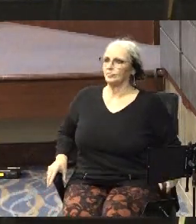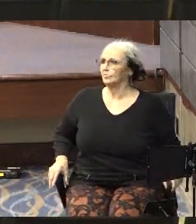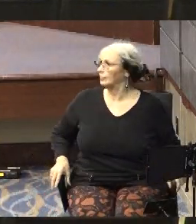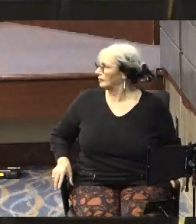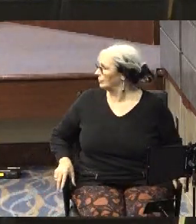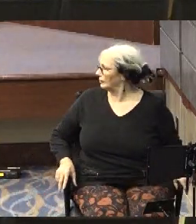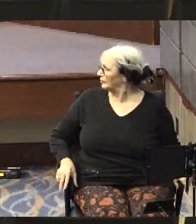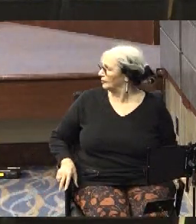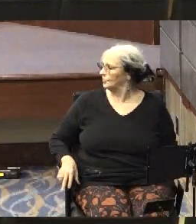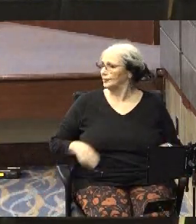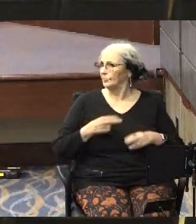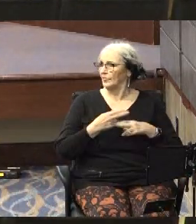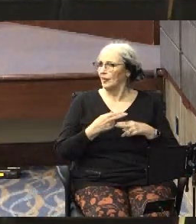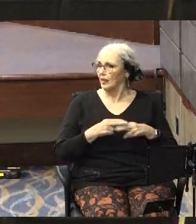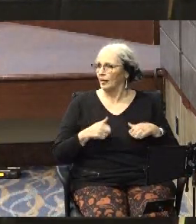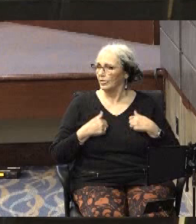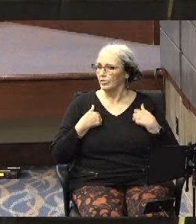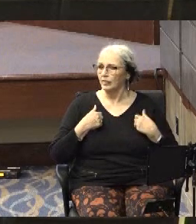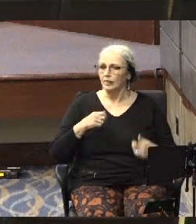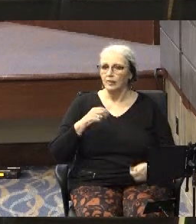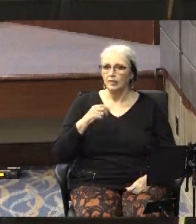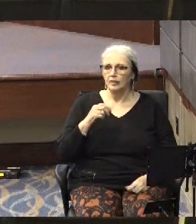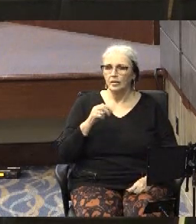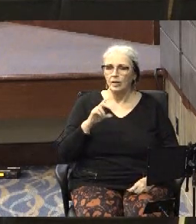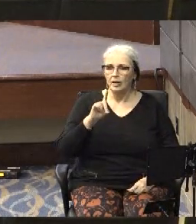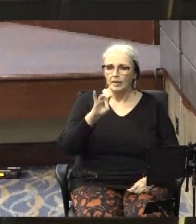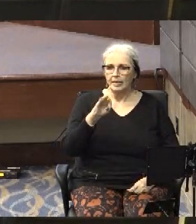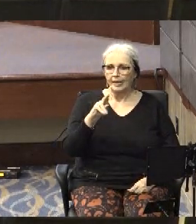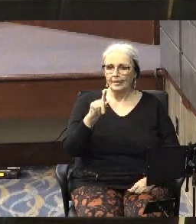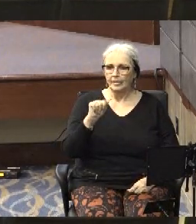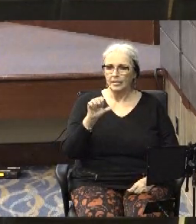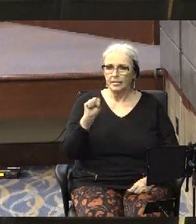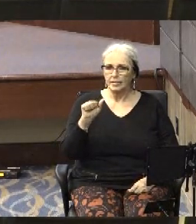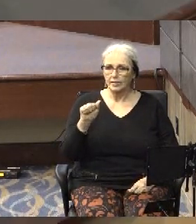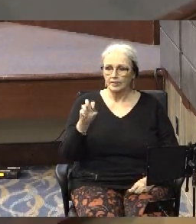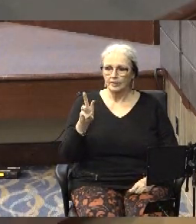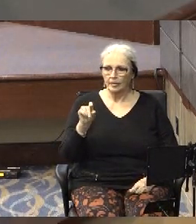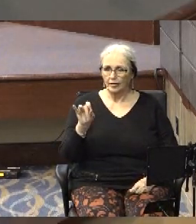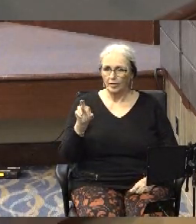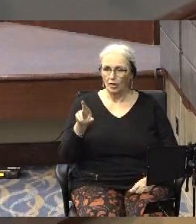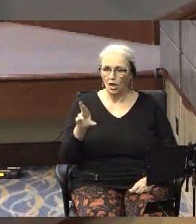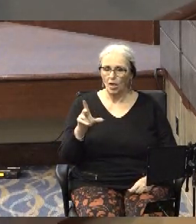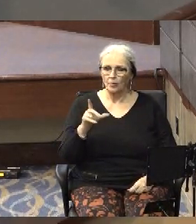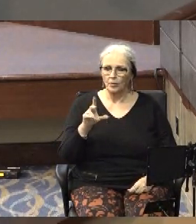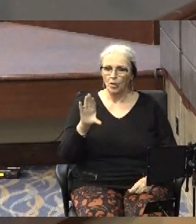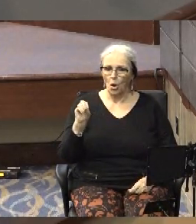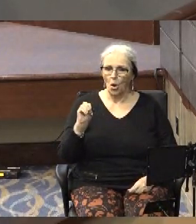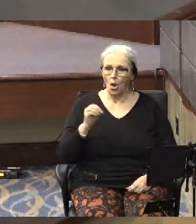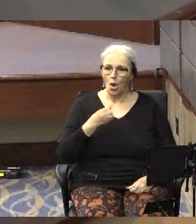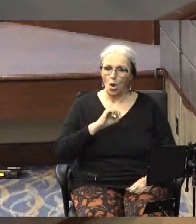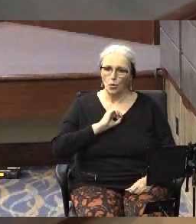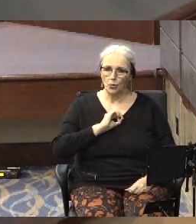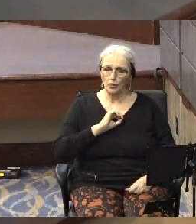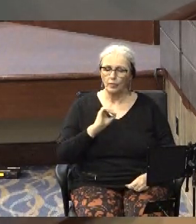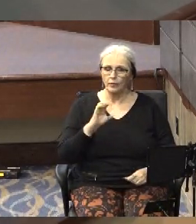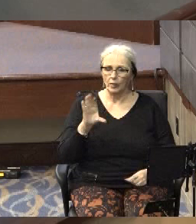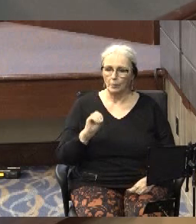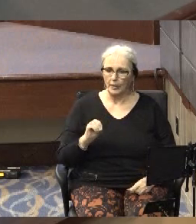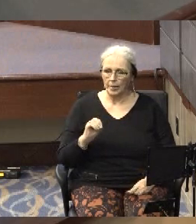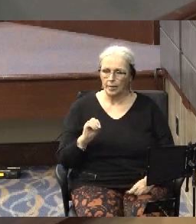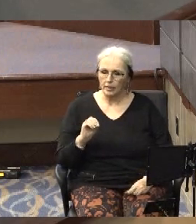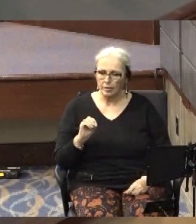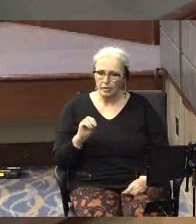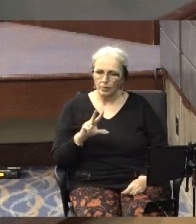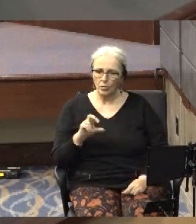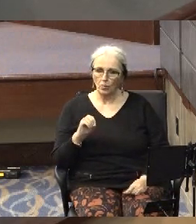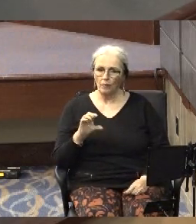You just state your name and address. Okay, so my name is Daniela Sawyer. I'm a co-owner of the company at